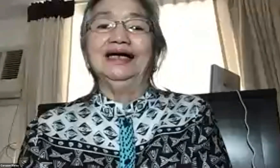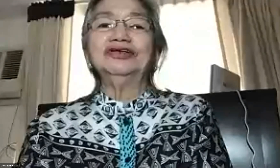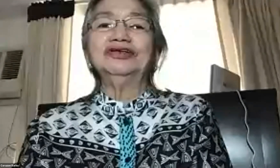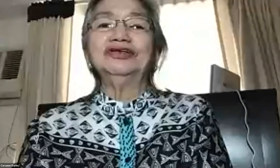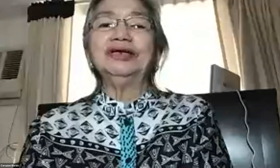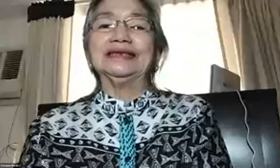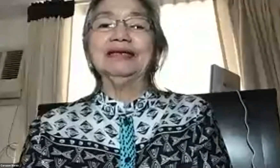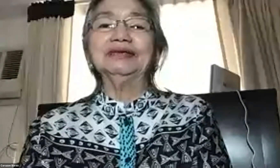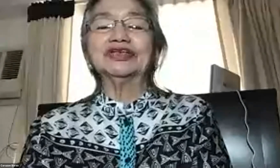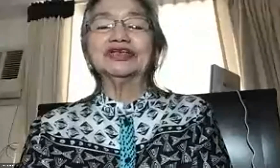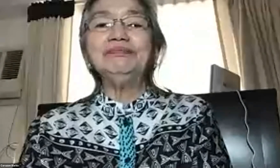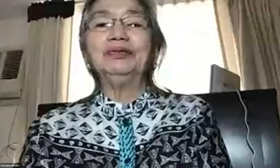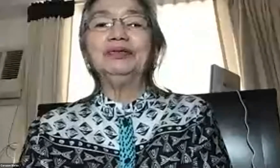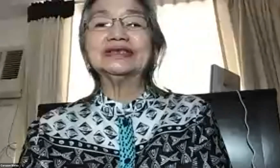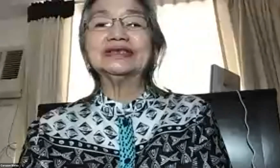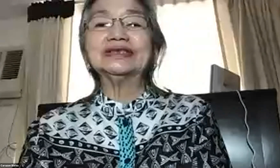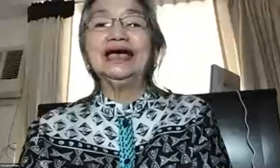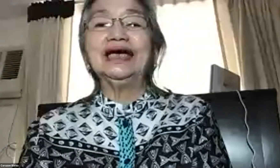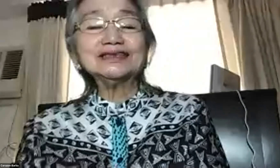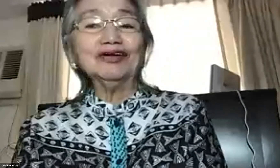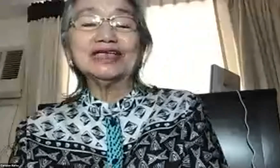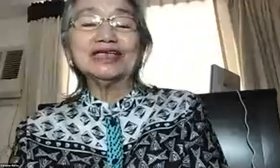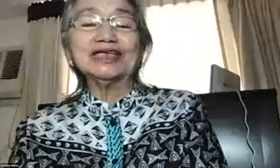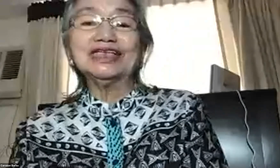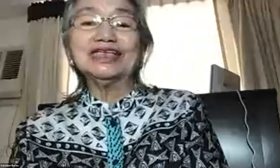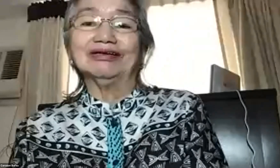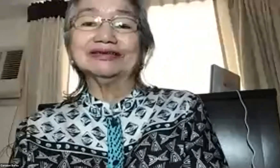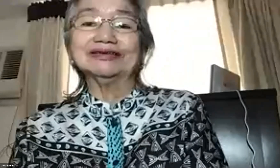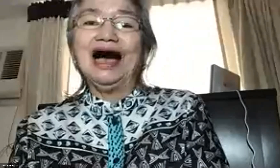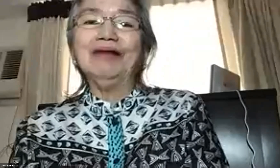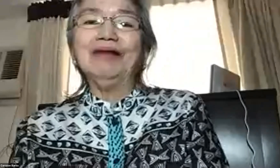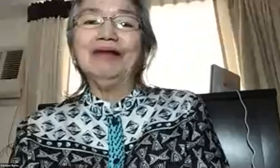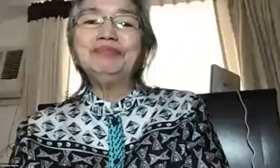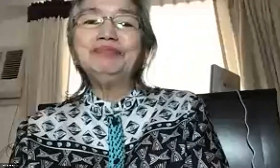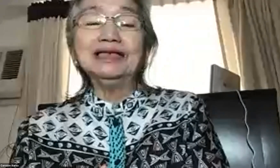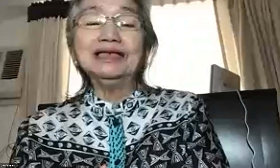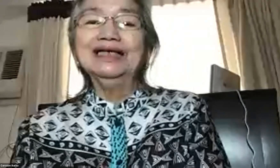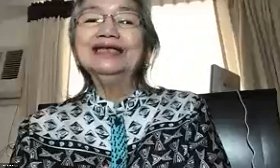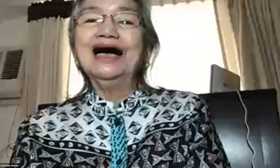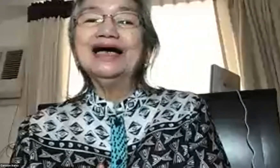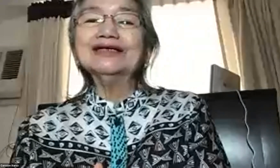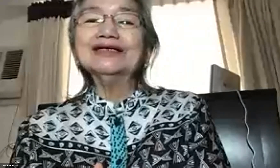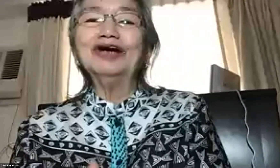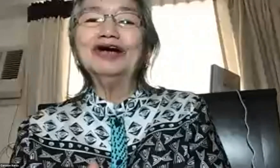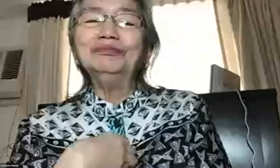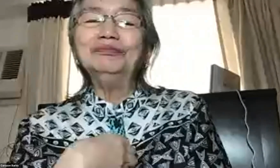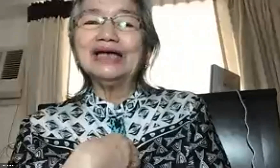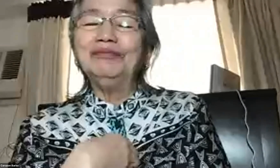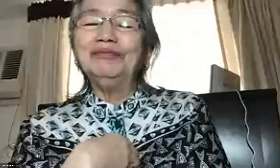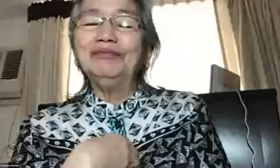niya. So yun yung importante. But of course, importante, nasold siya sa nutrition. Kasi ang pag-i-integrate, kung ano